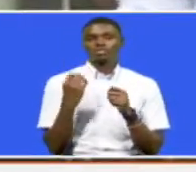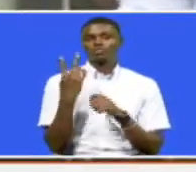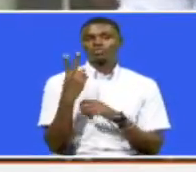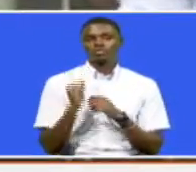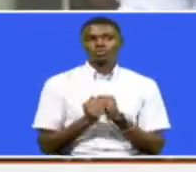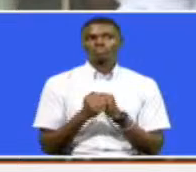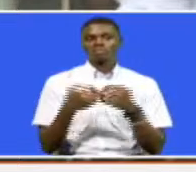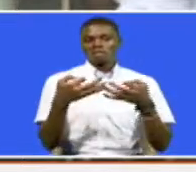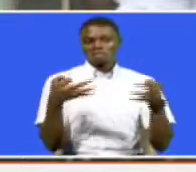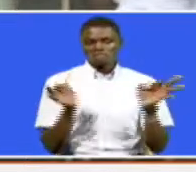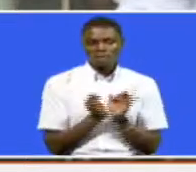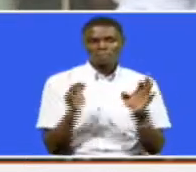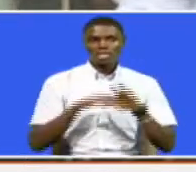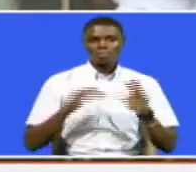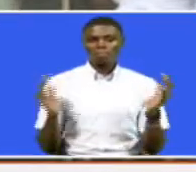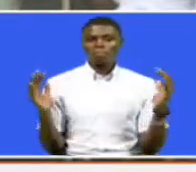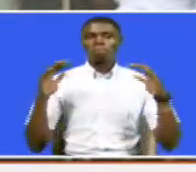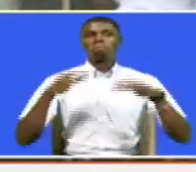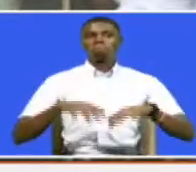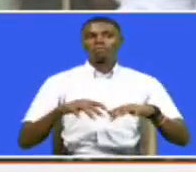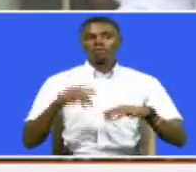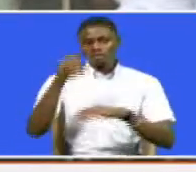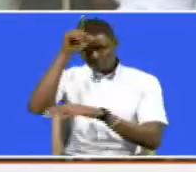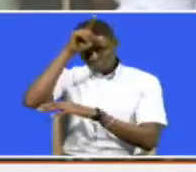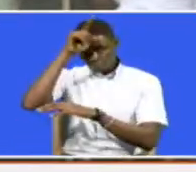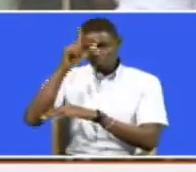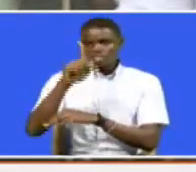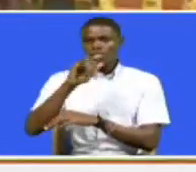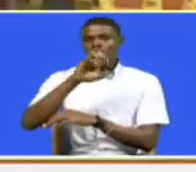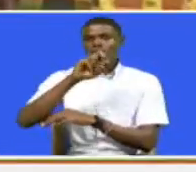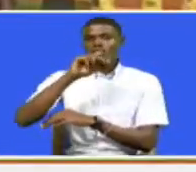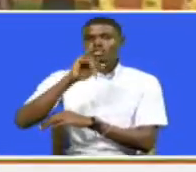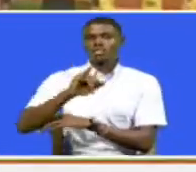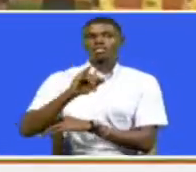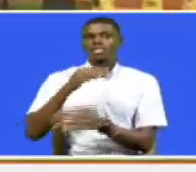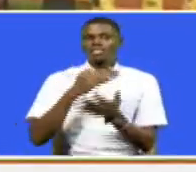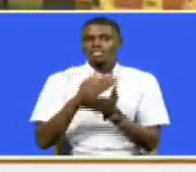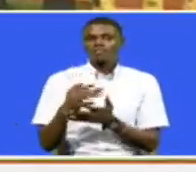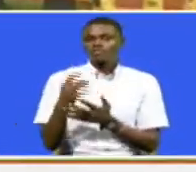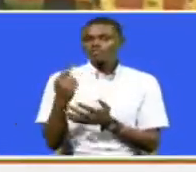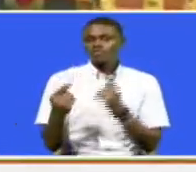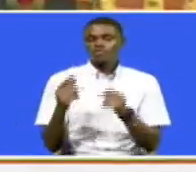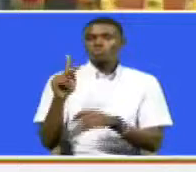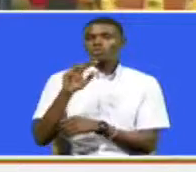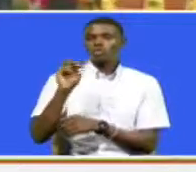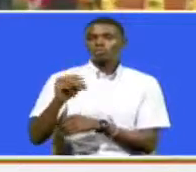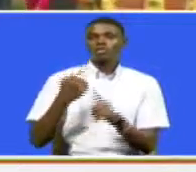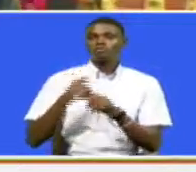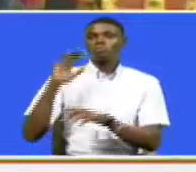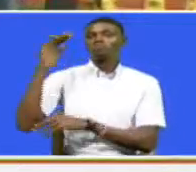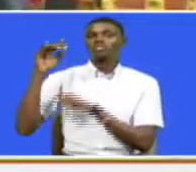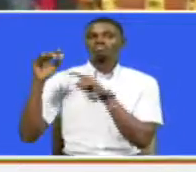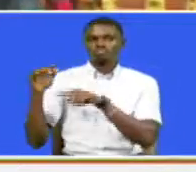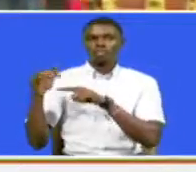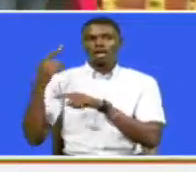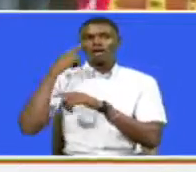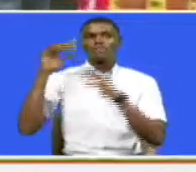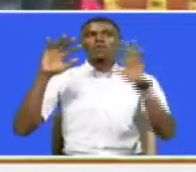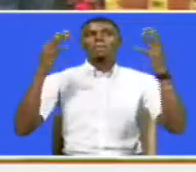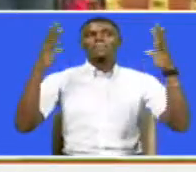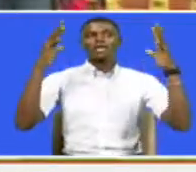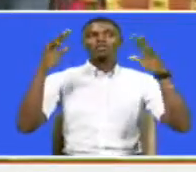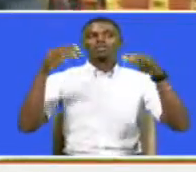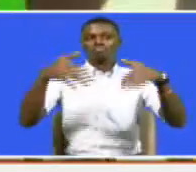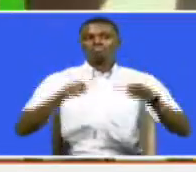together with a few friends, converged at Maragima village in Keni constituency, some few kilometers from Tagwa Forest, for the burial ceremony of